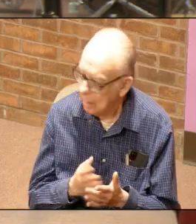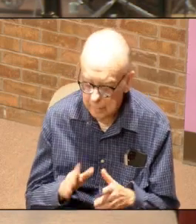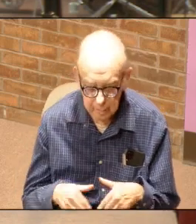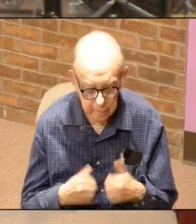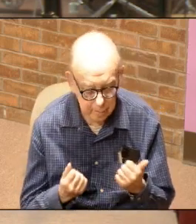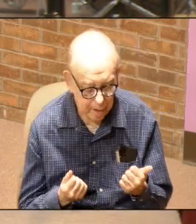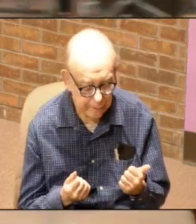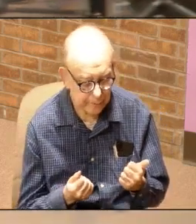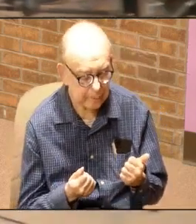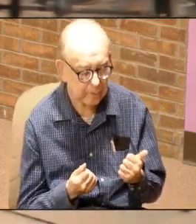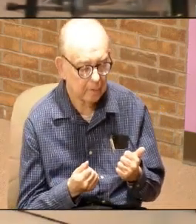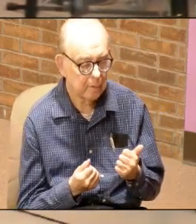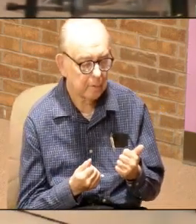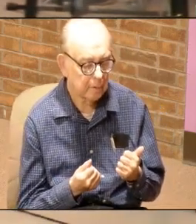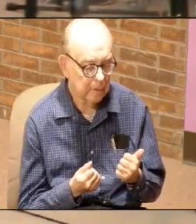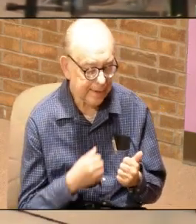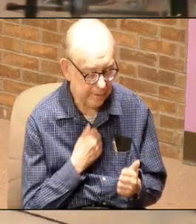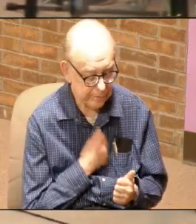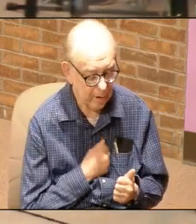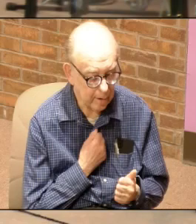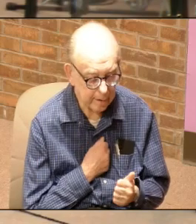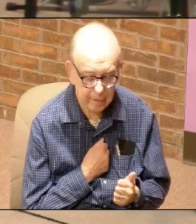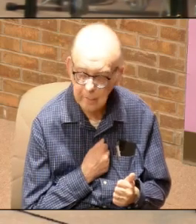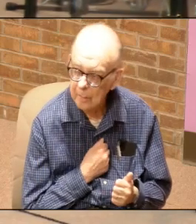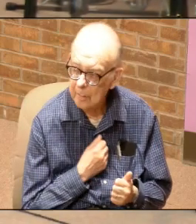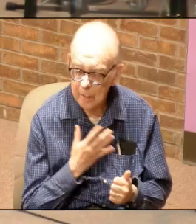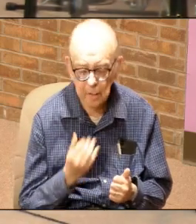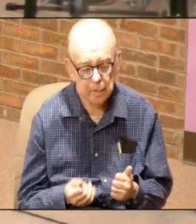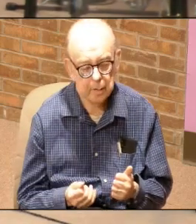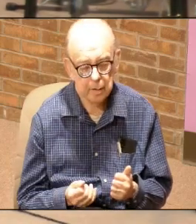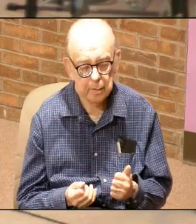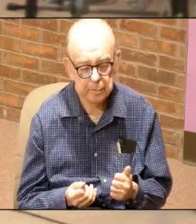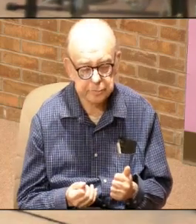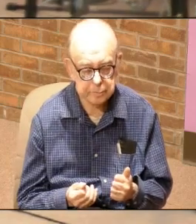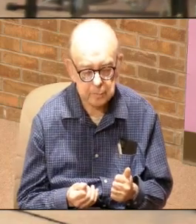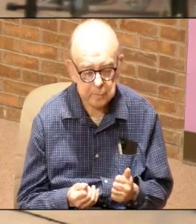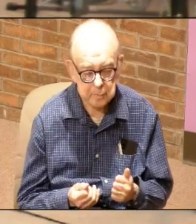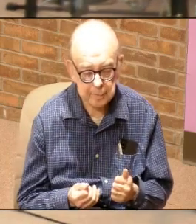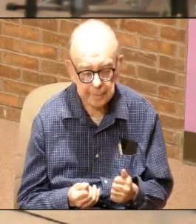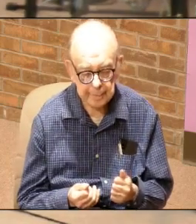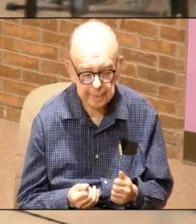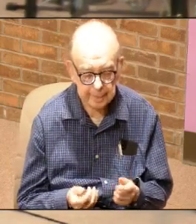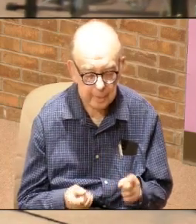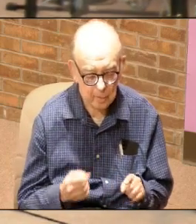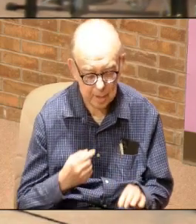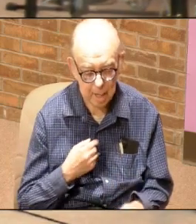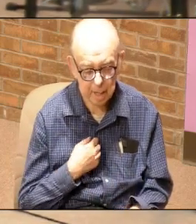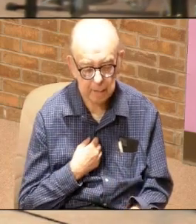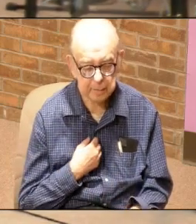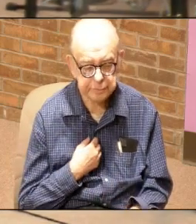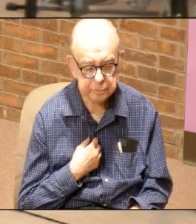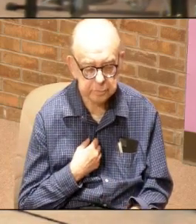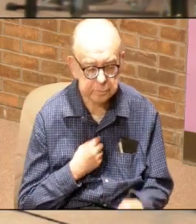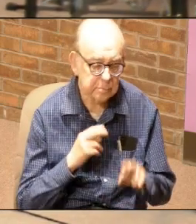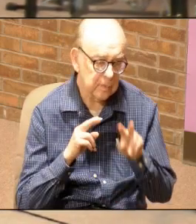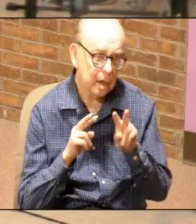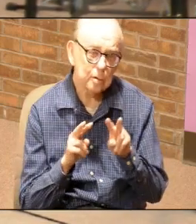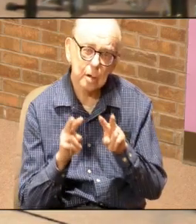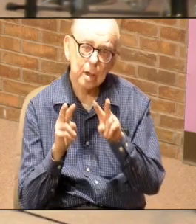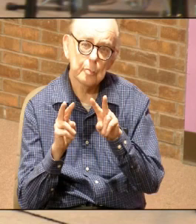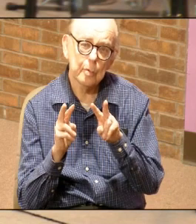good ride. I'm sorry. Because when I look